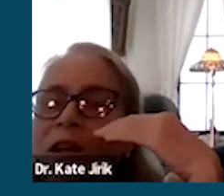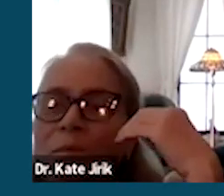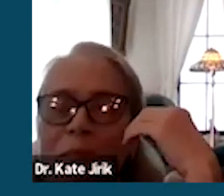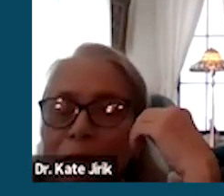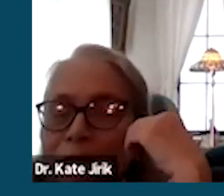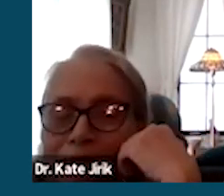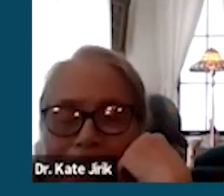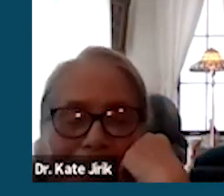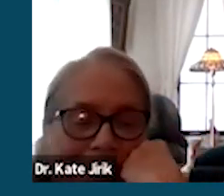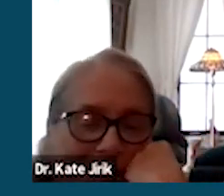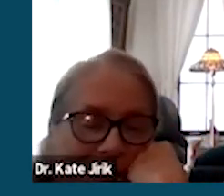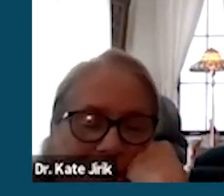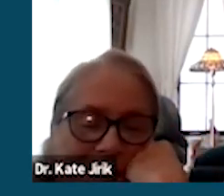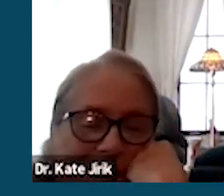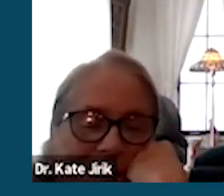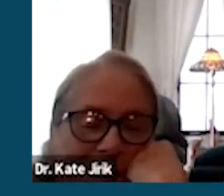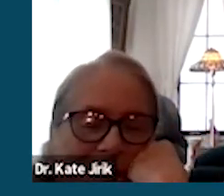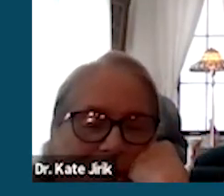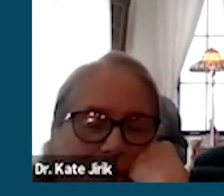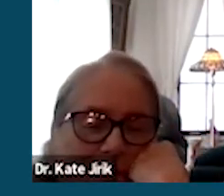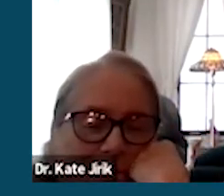Okay, we're done.